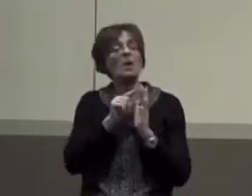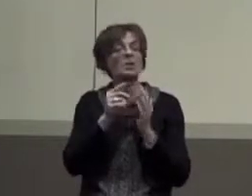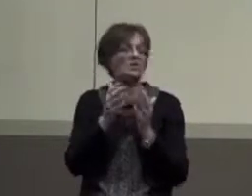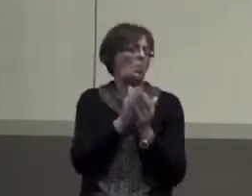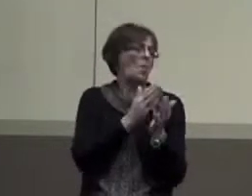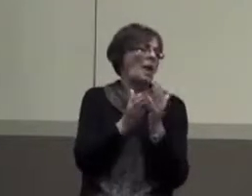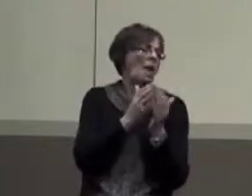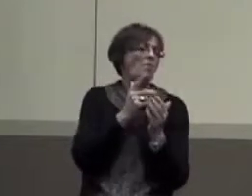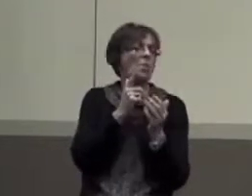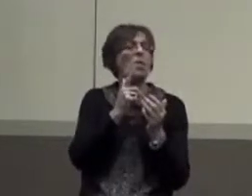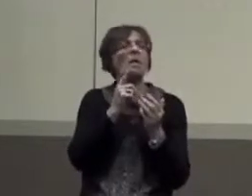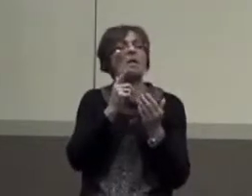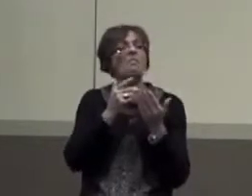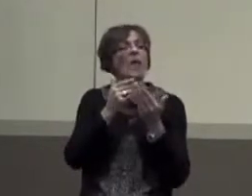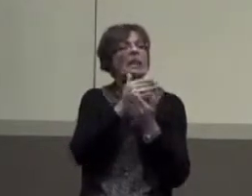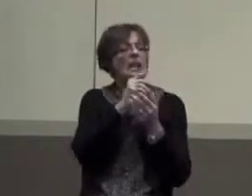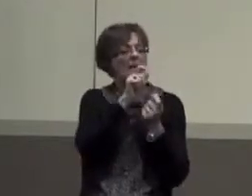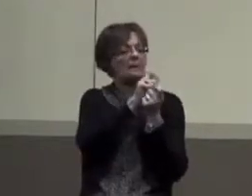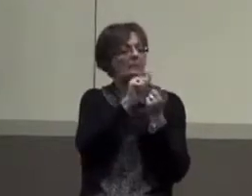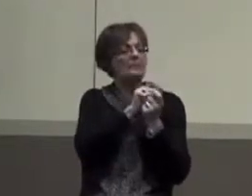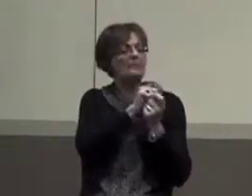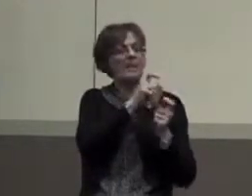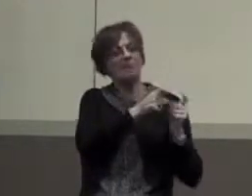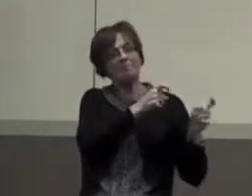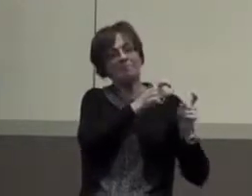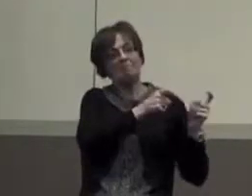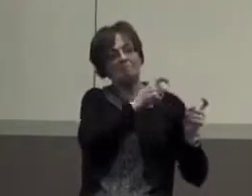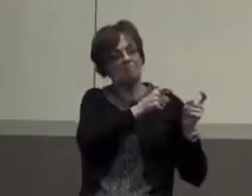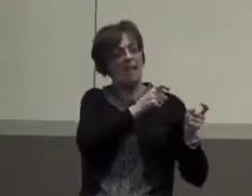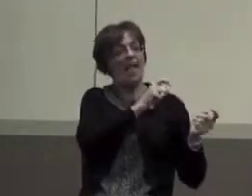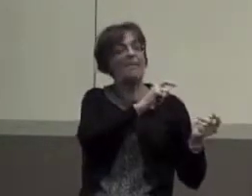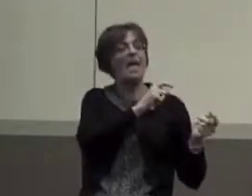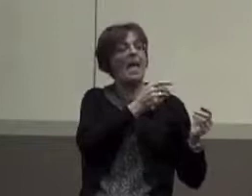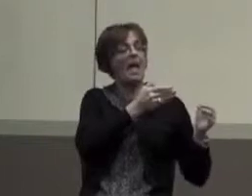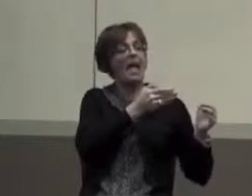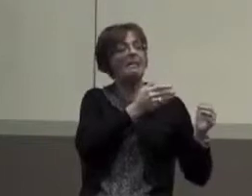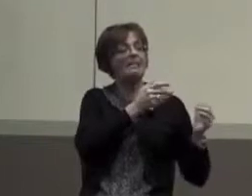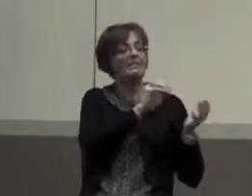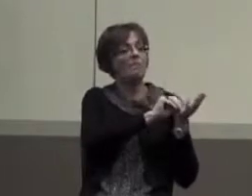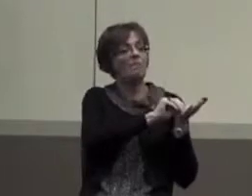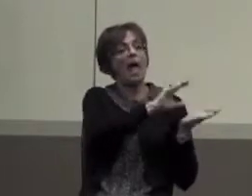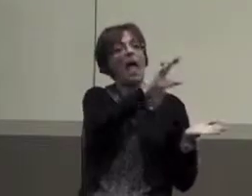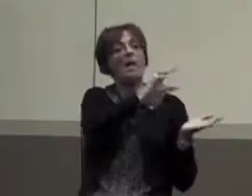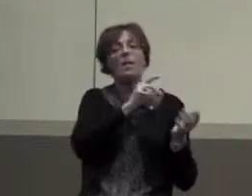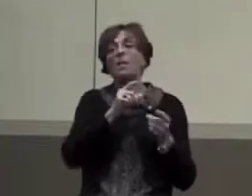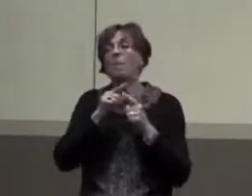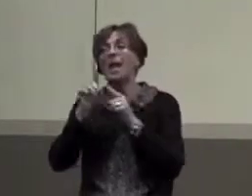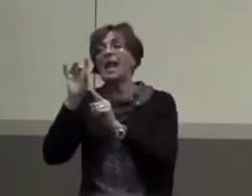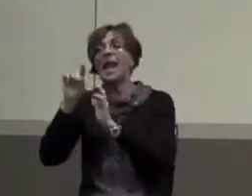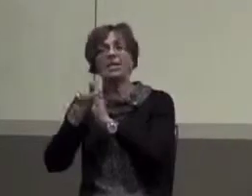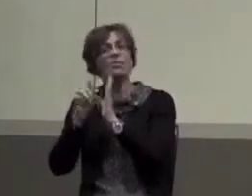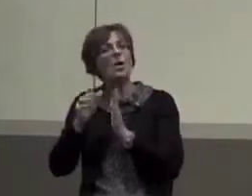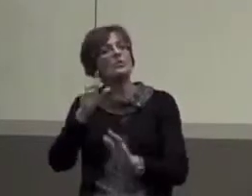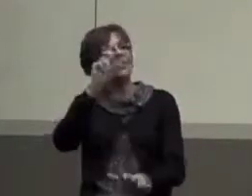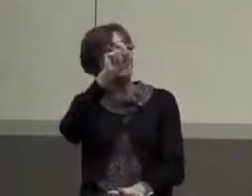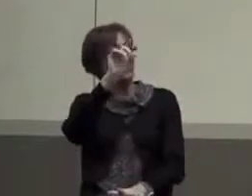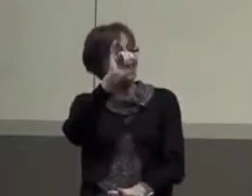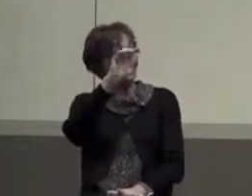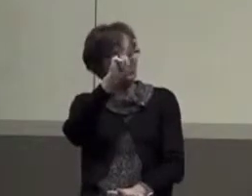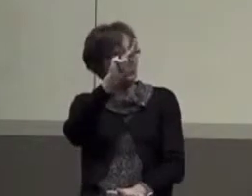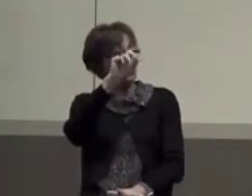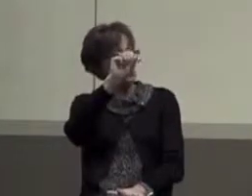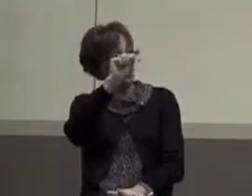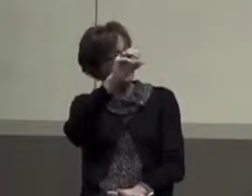cool to have the big pile of them. For 8th graders, they even kind of found just even having the dirks and dollars on your person was not